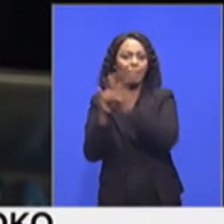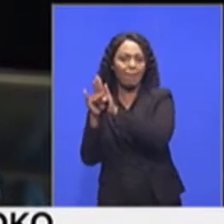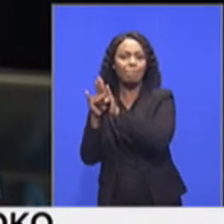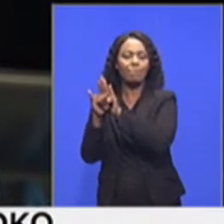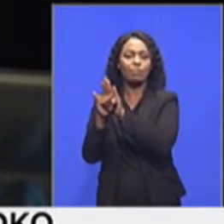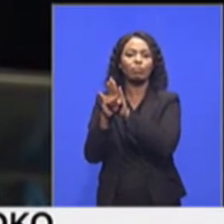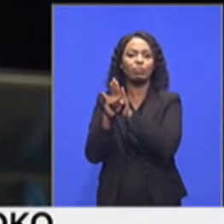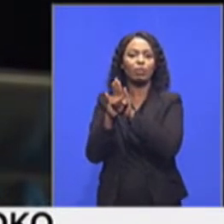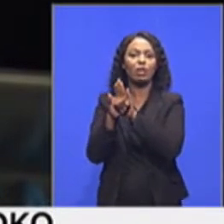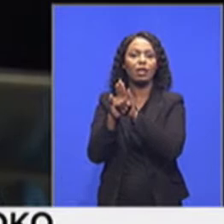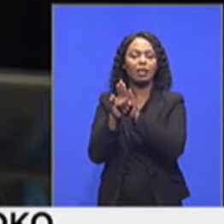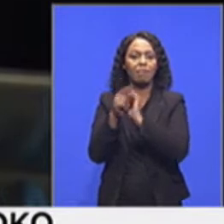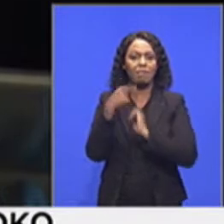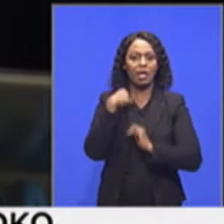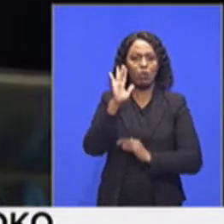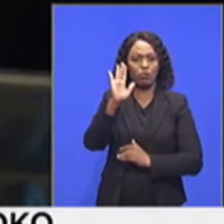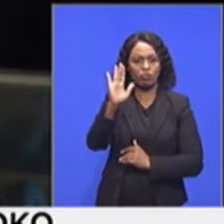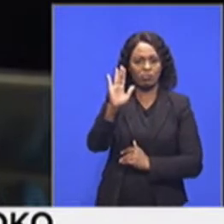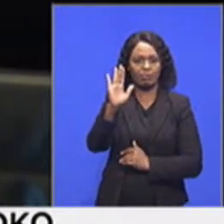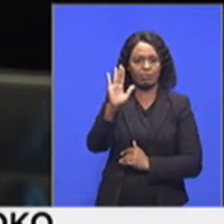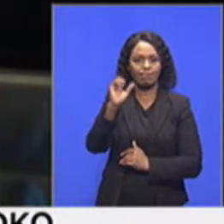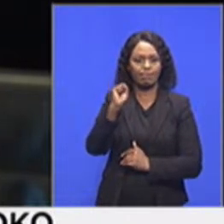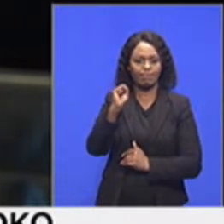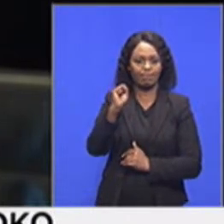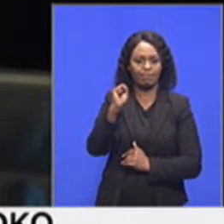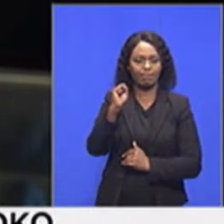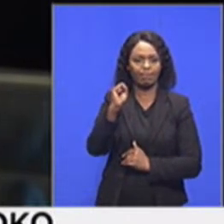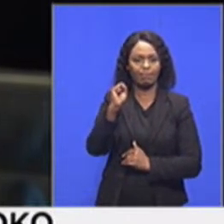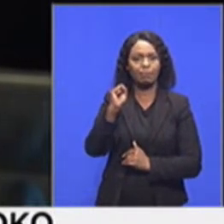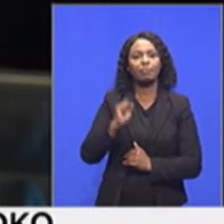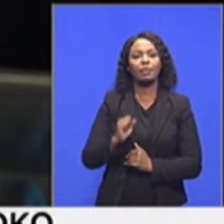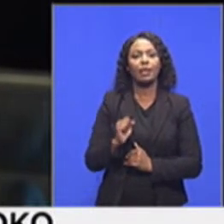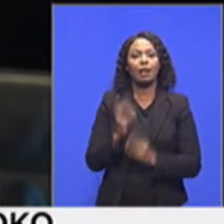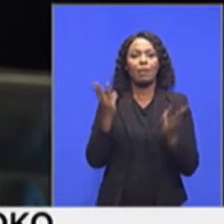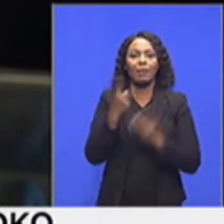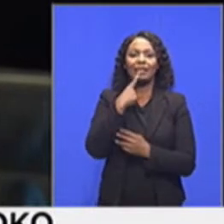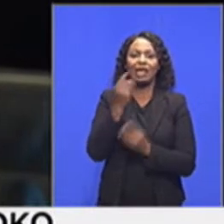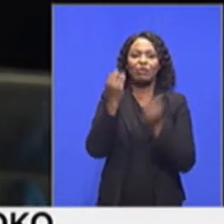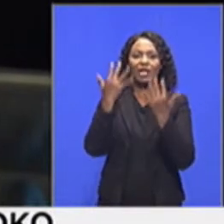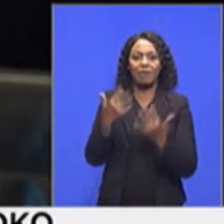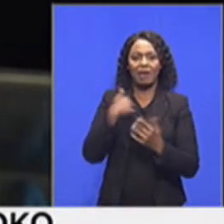let me just pause. Let